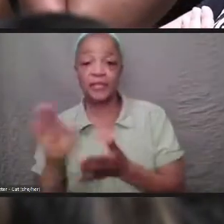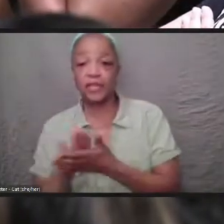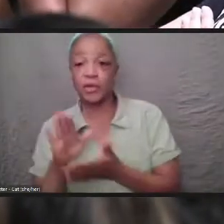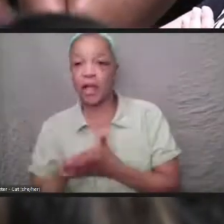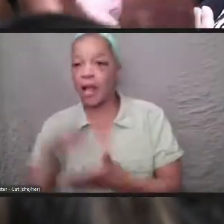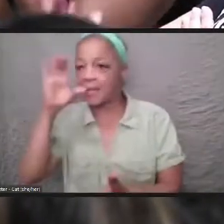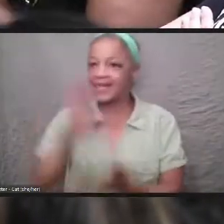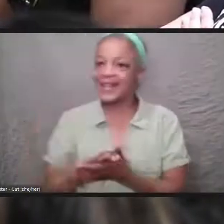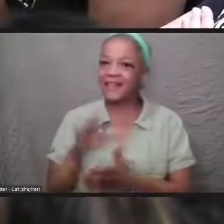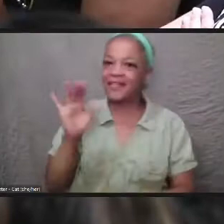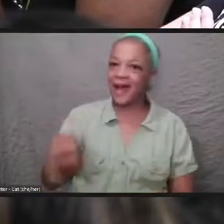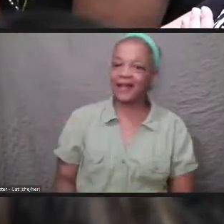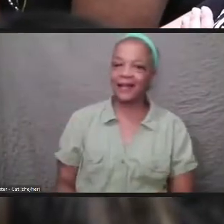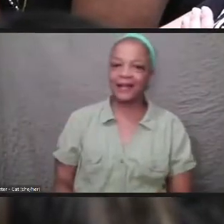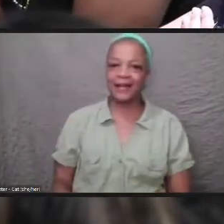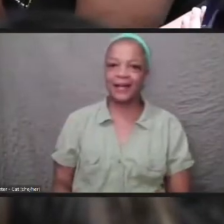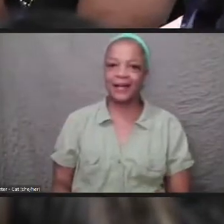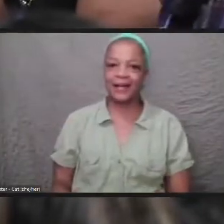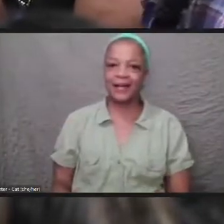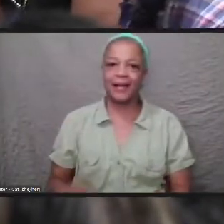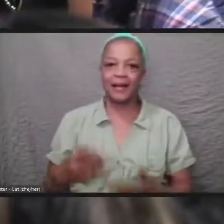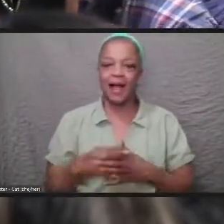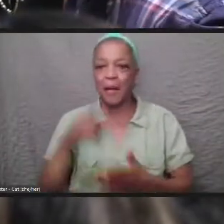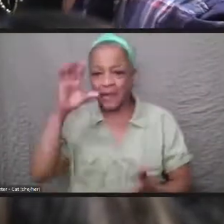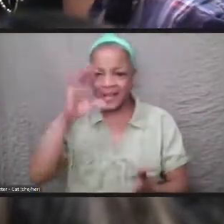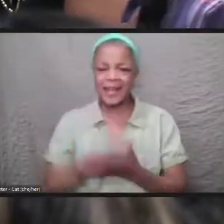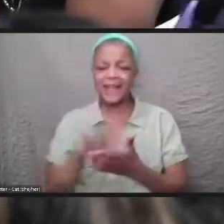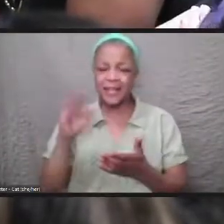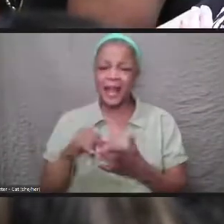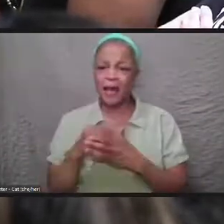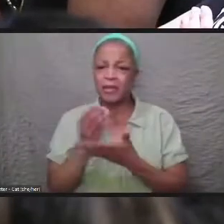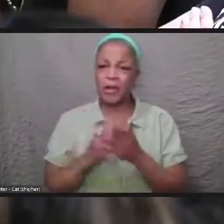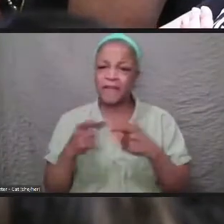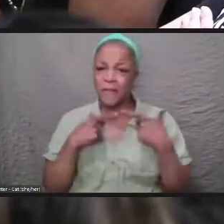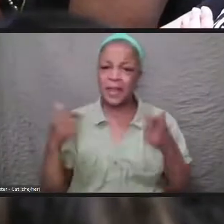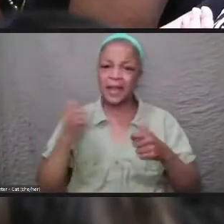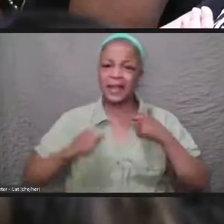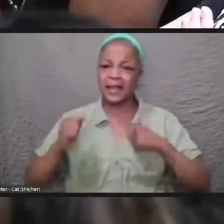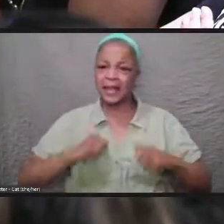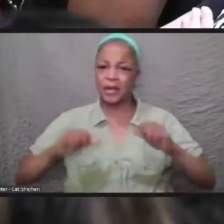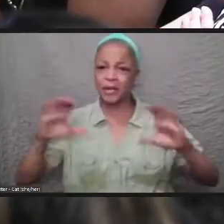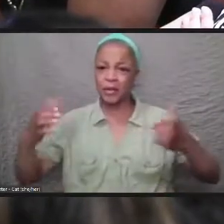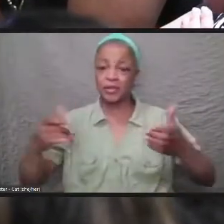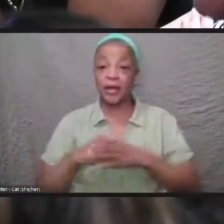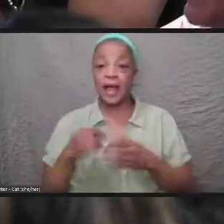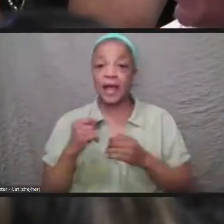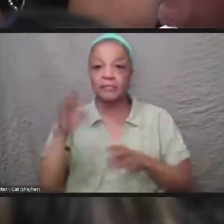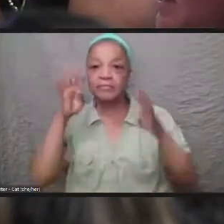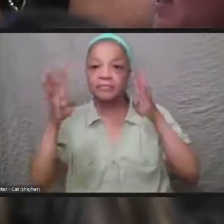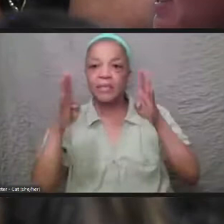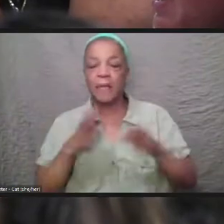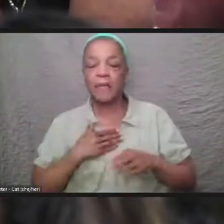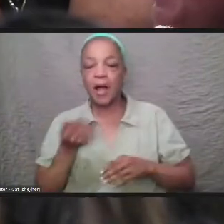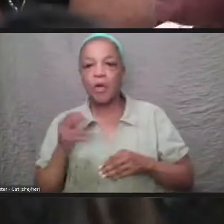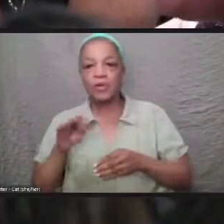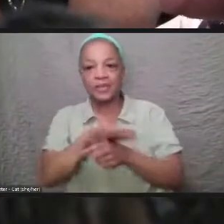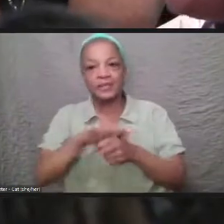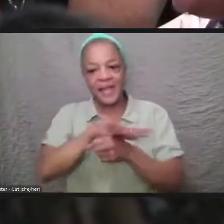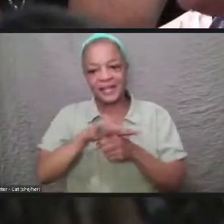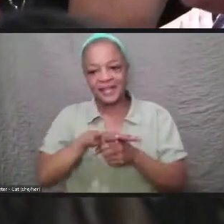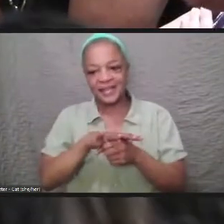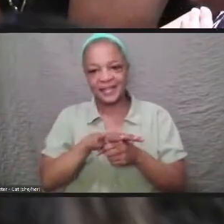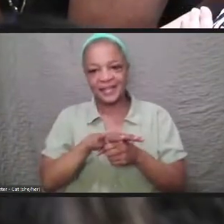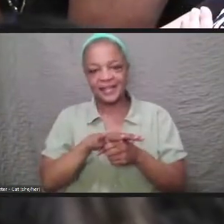I was in Chicago, it's a huge theater city, but I believed that. And so I had to make my own theater, make my own spaces. And